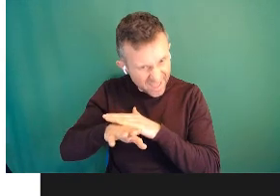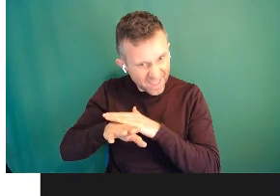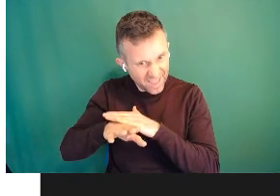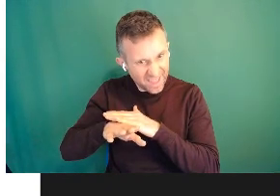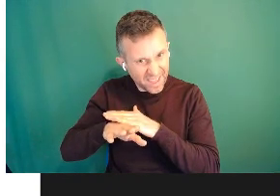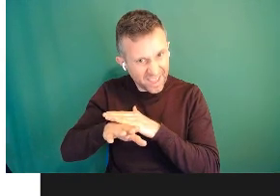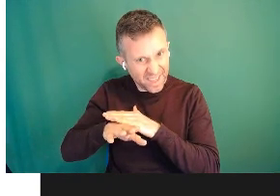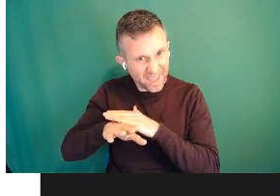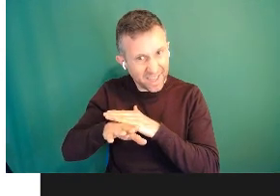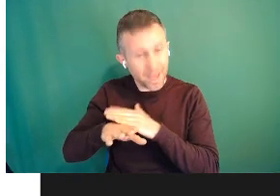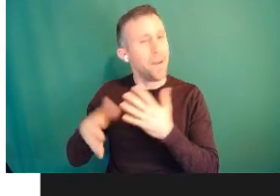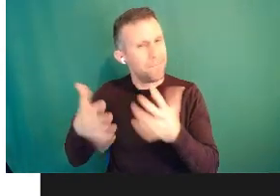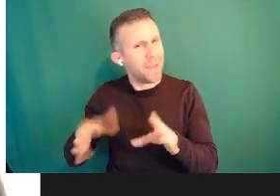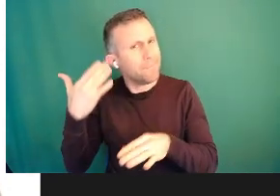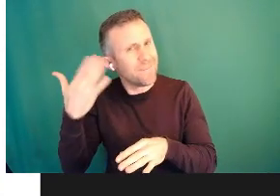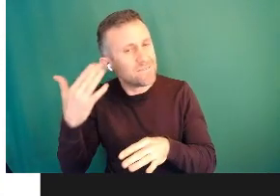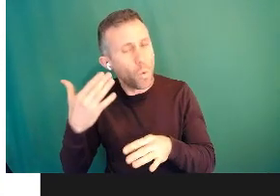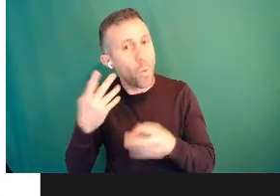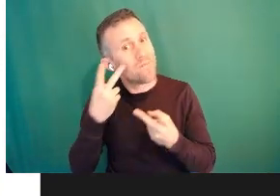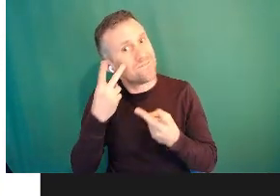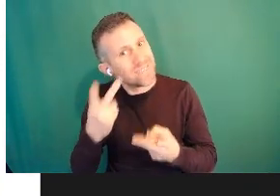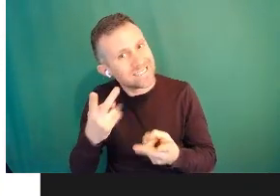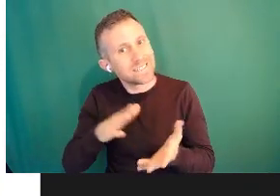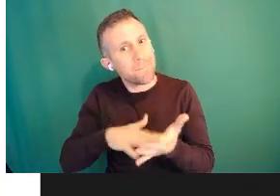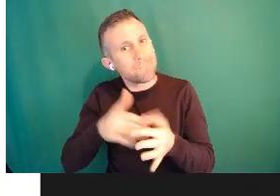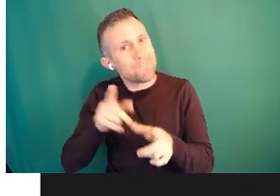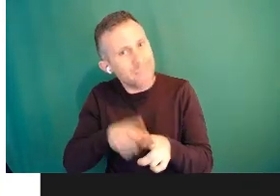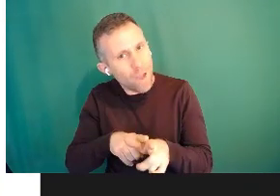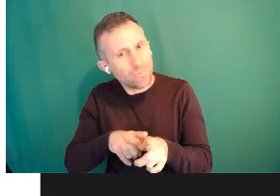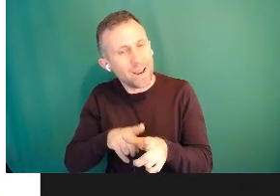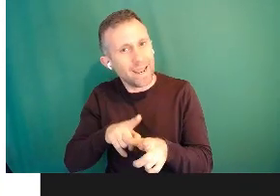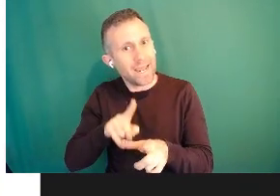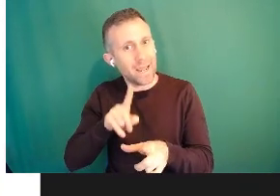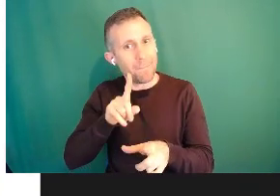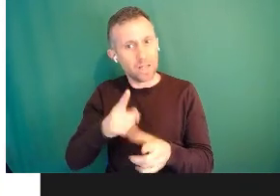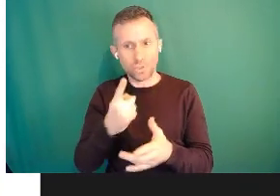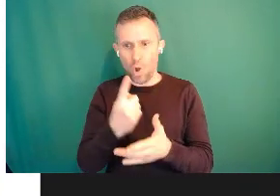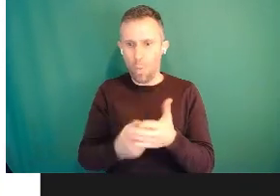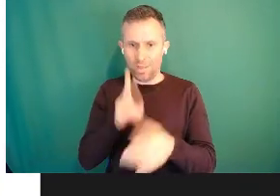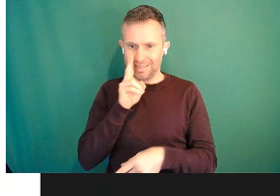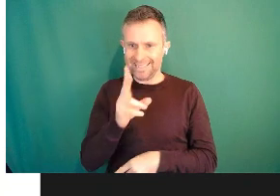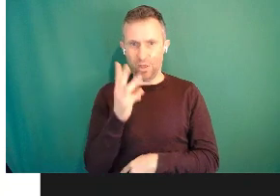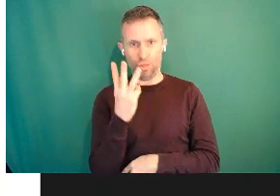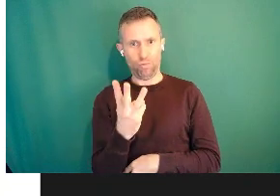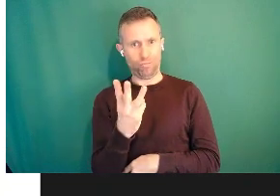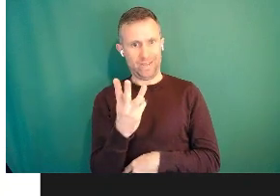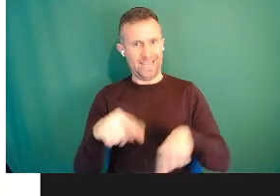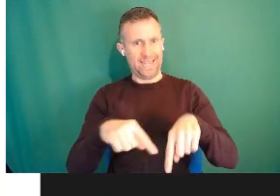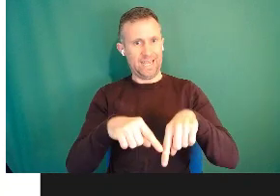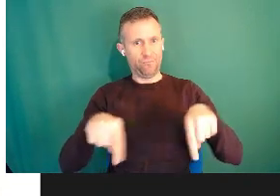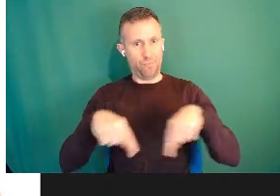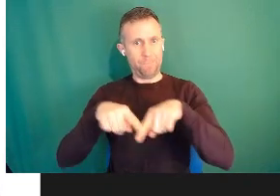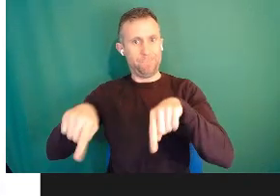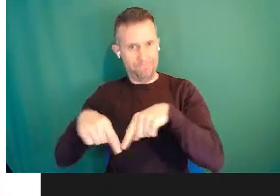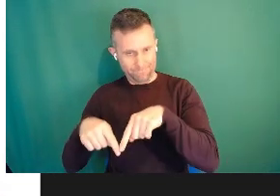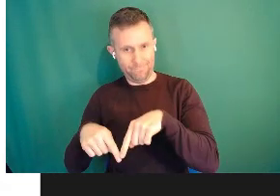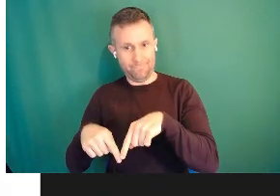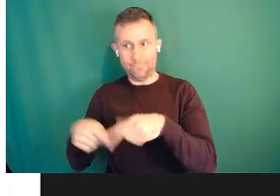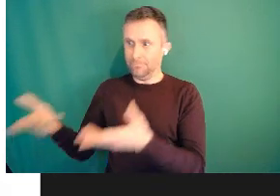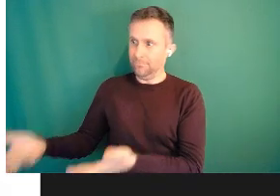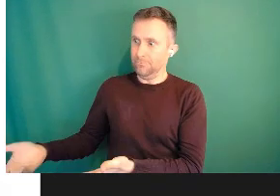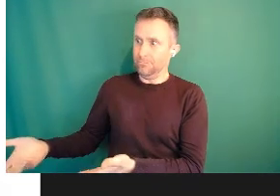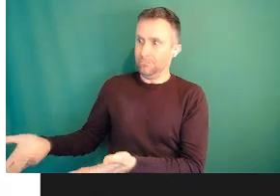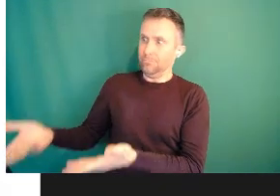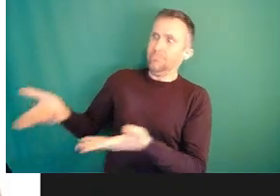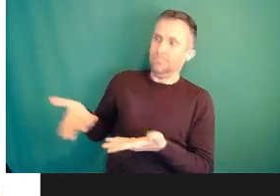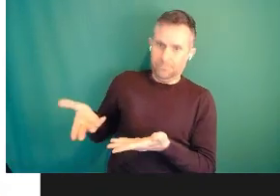before. And so it was quite a shock to him. It was him who, he had a survey done, and they said there's £10